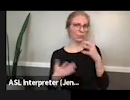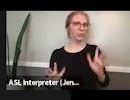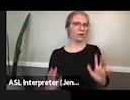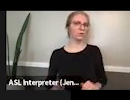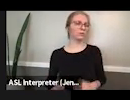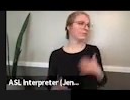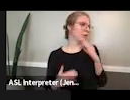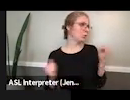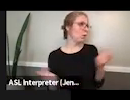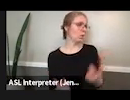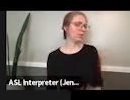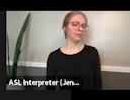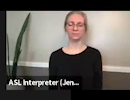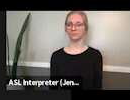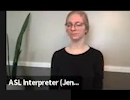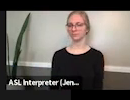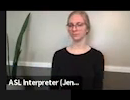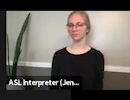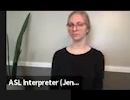all.